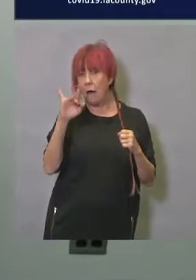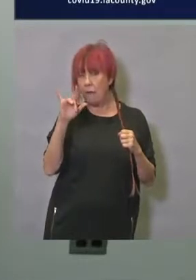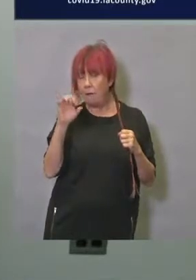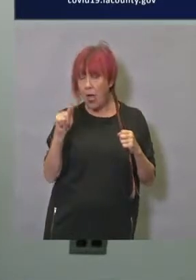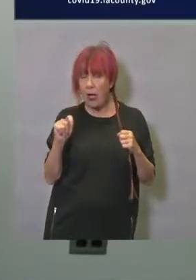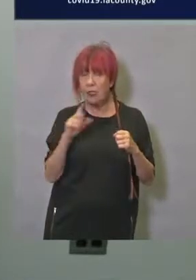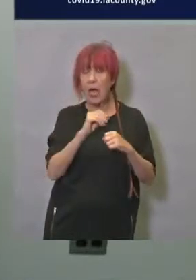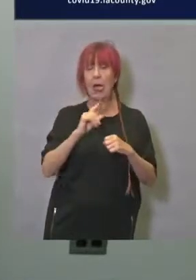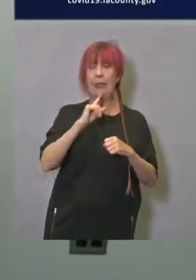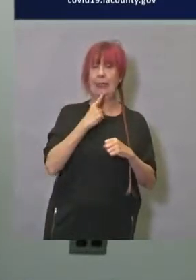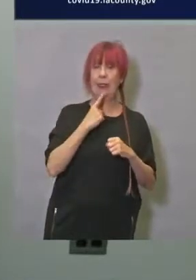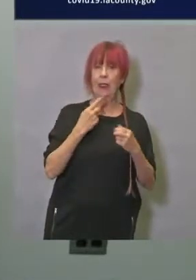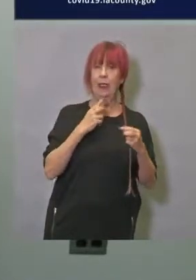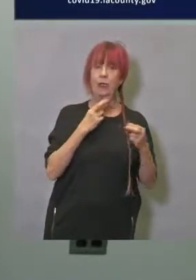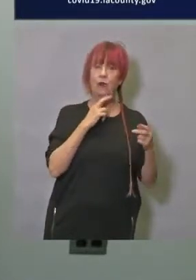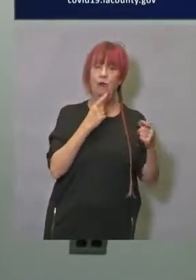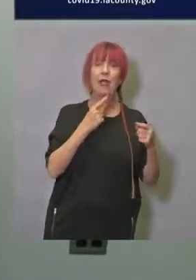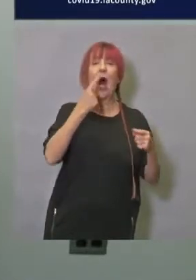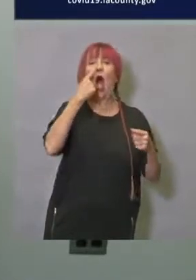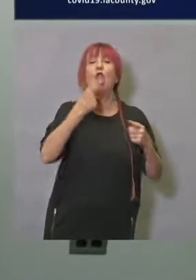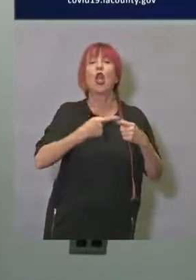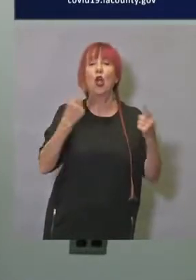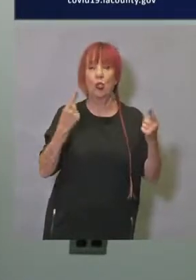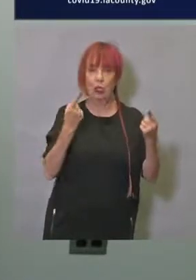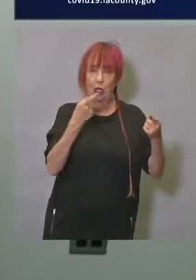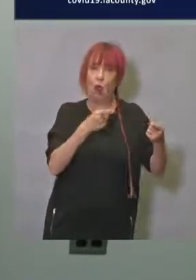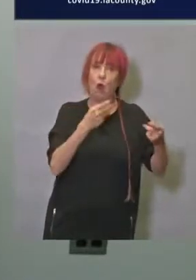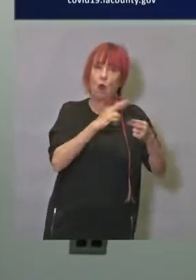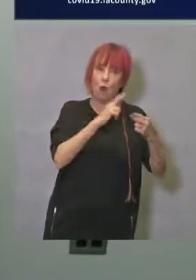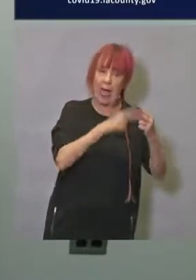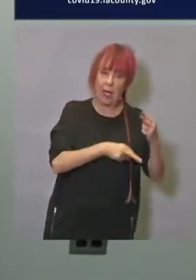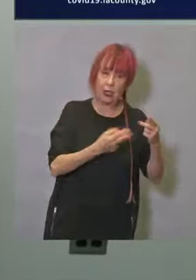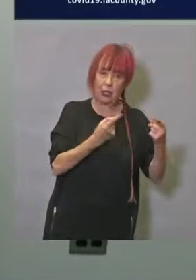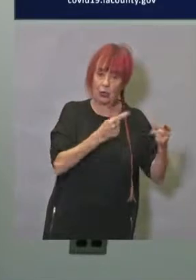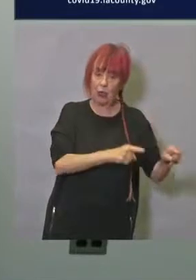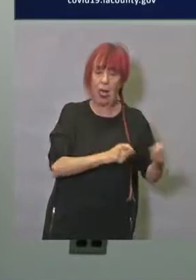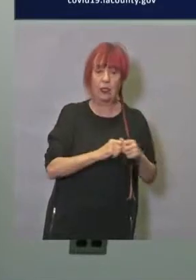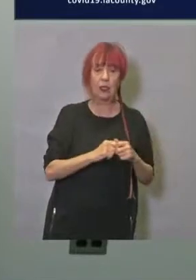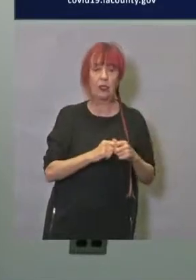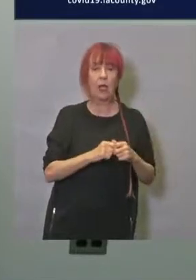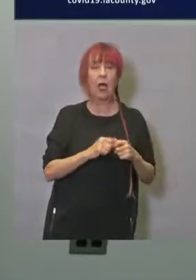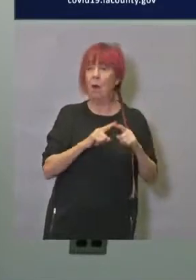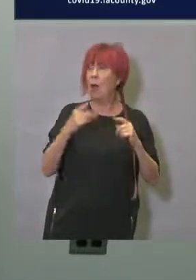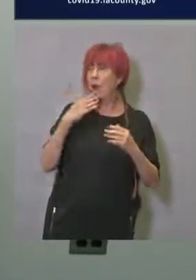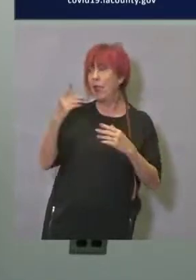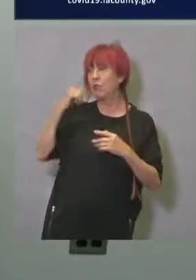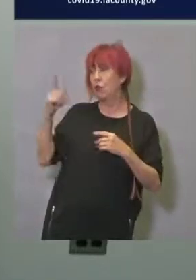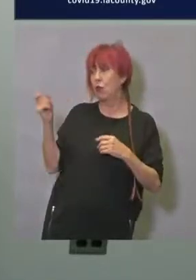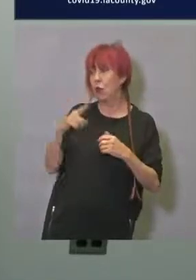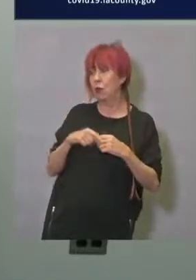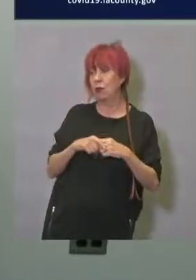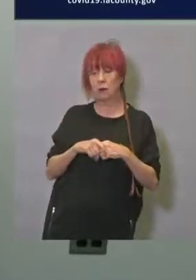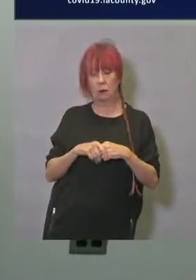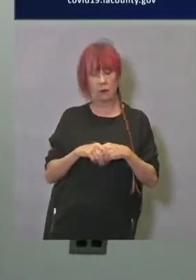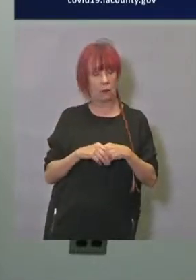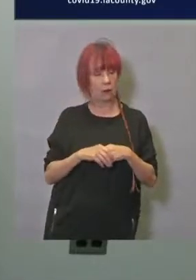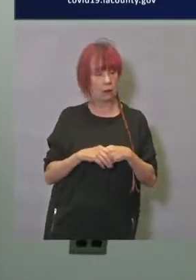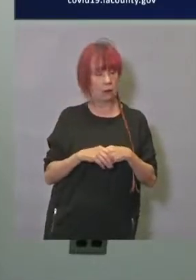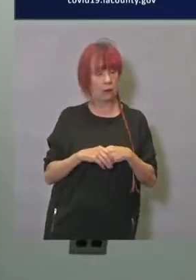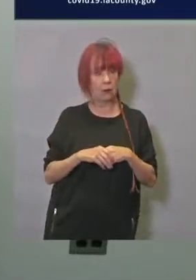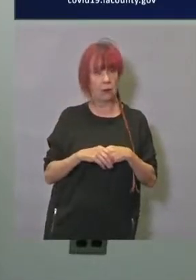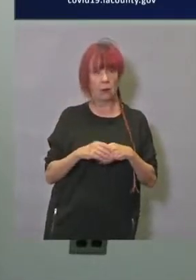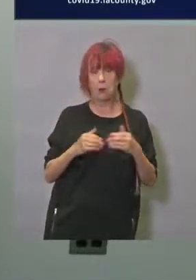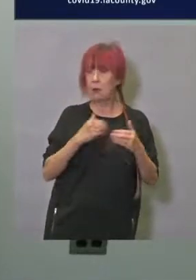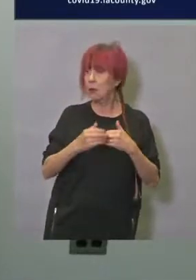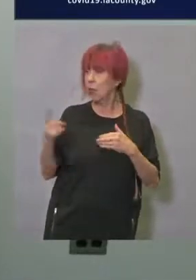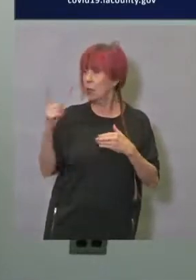serious reactions, allergic reactions to the vaccines. So, but thanks for that question. We can go on to the